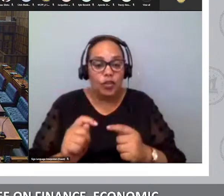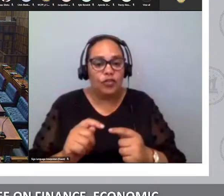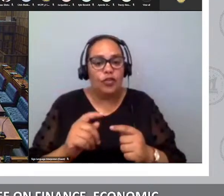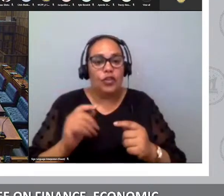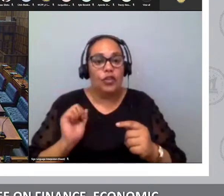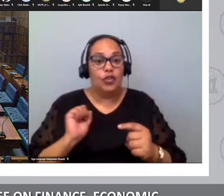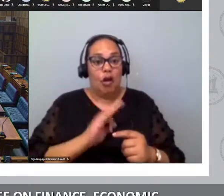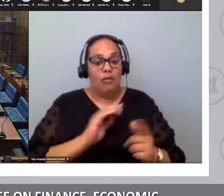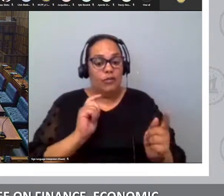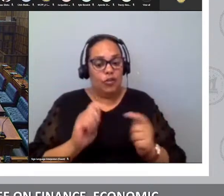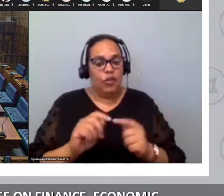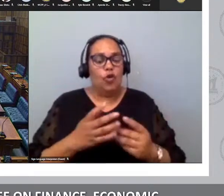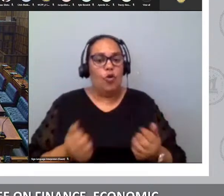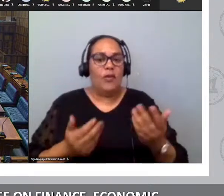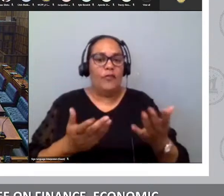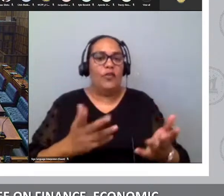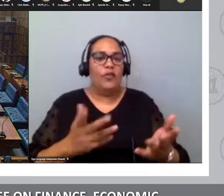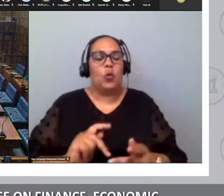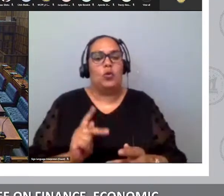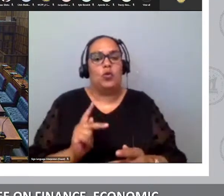provisions and stores